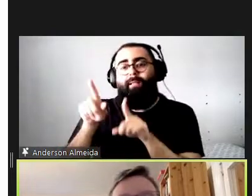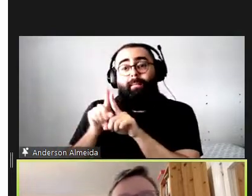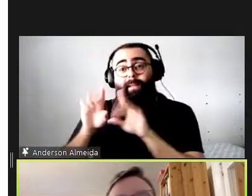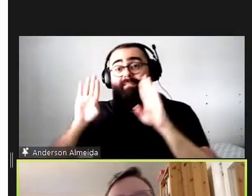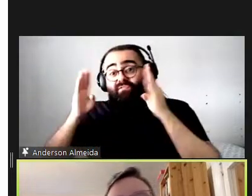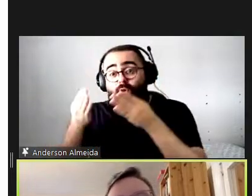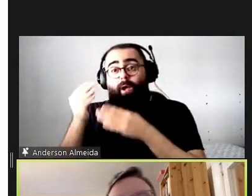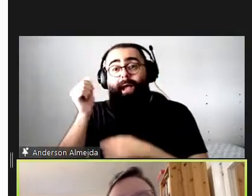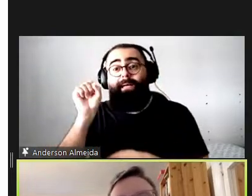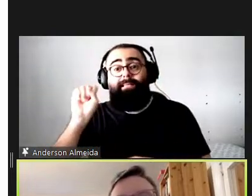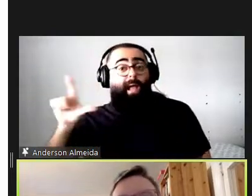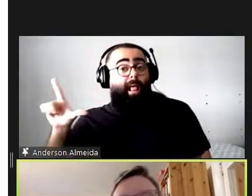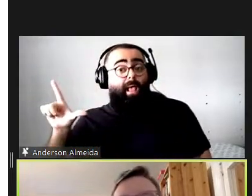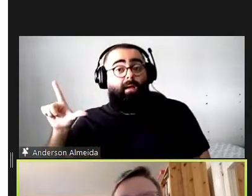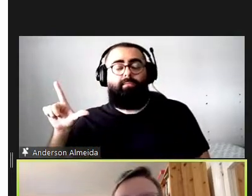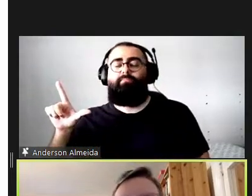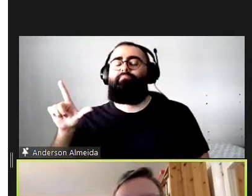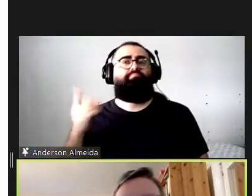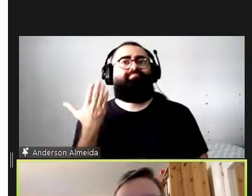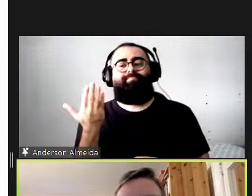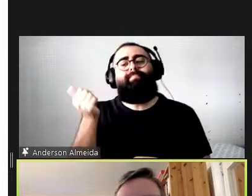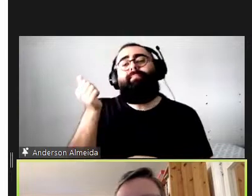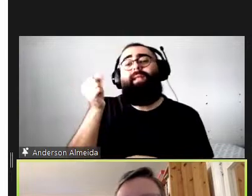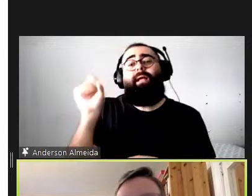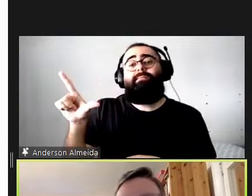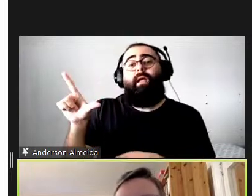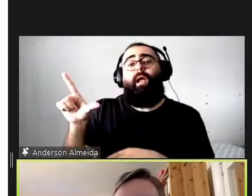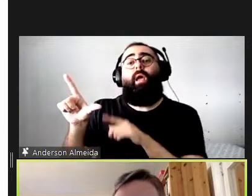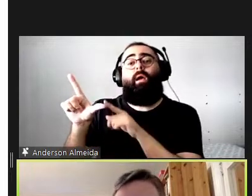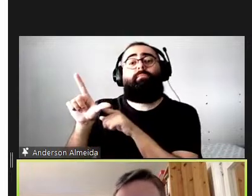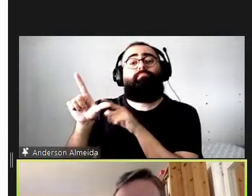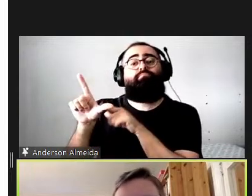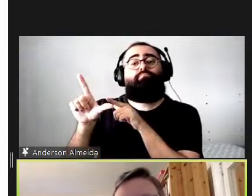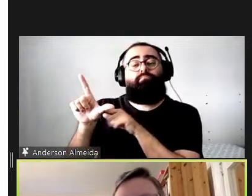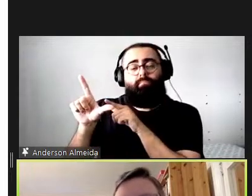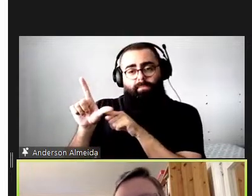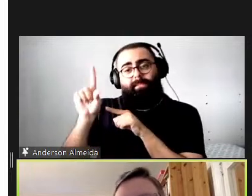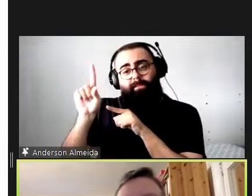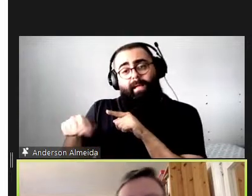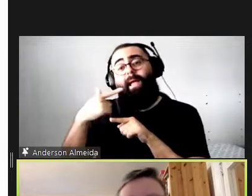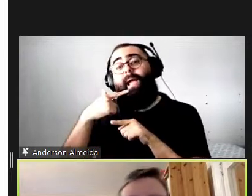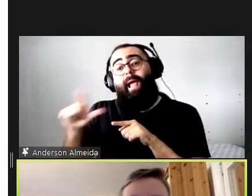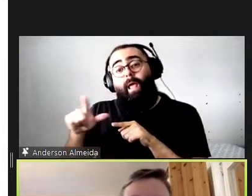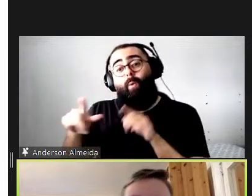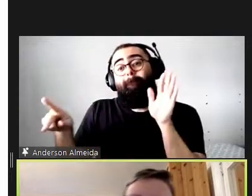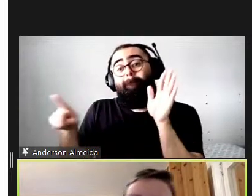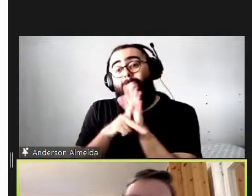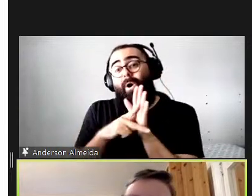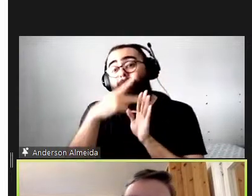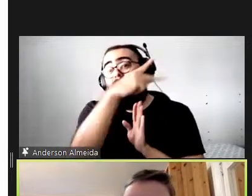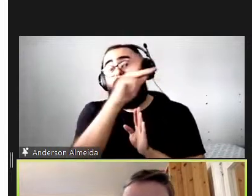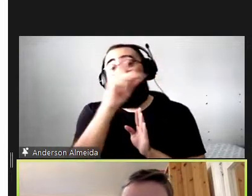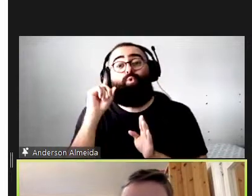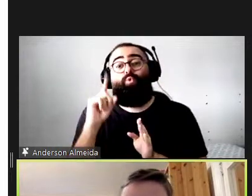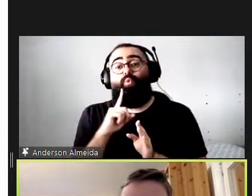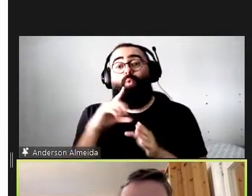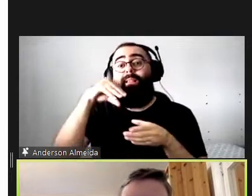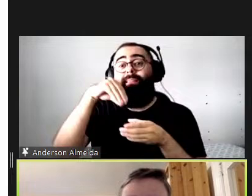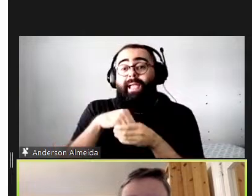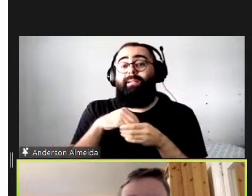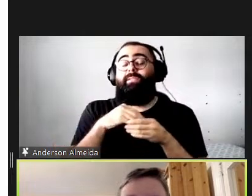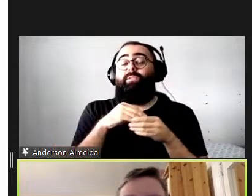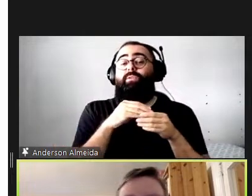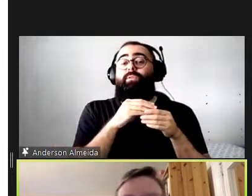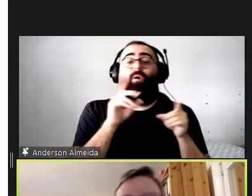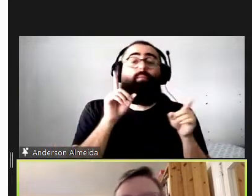particular, American Sign Language is the language of the deaf in the US and Canada. And we can